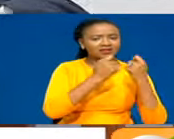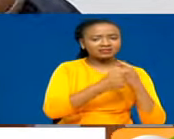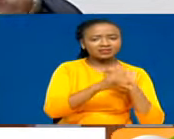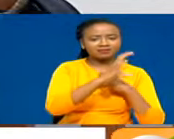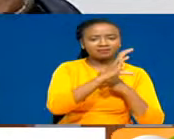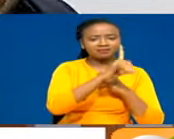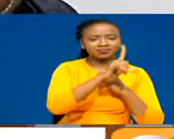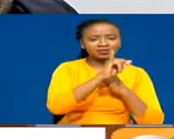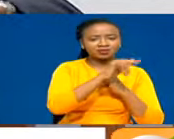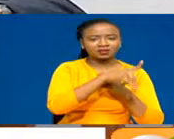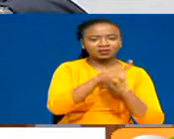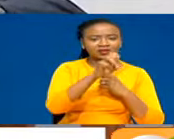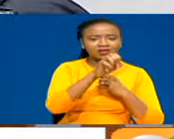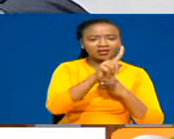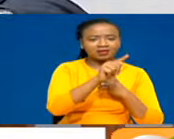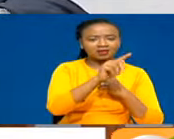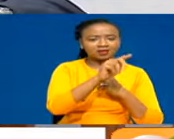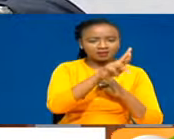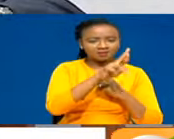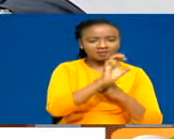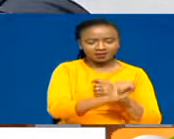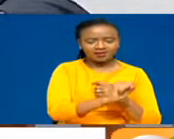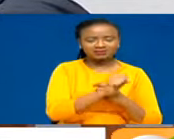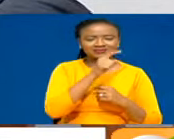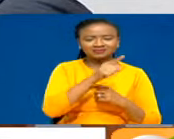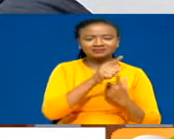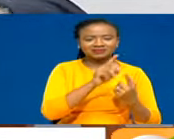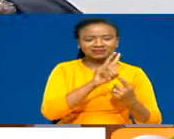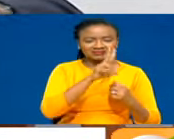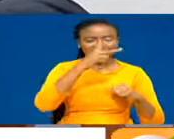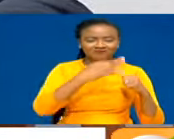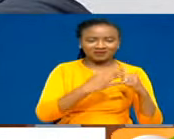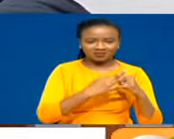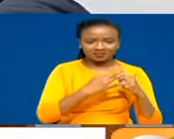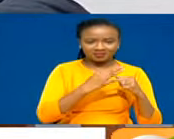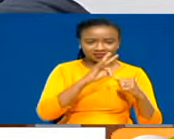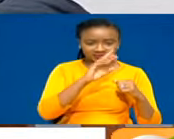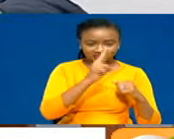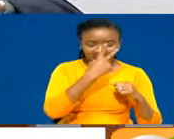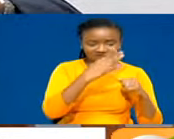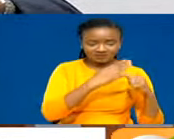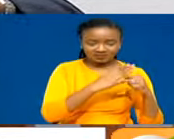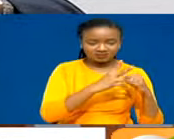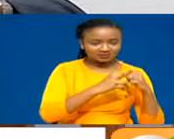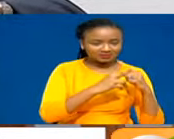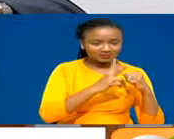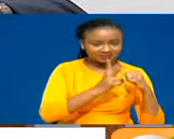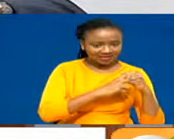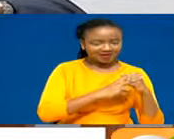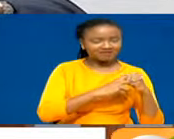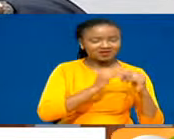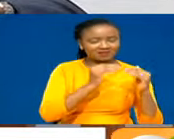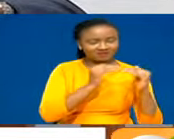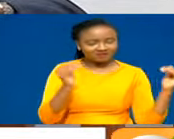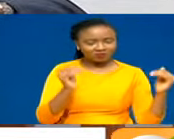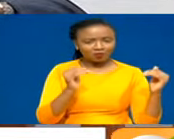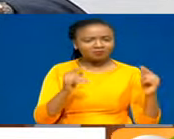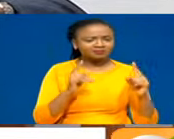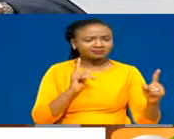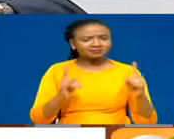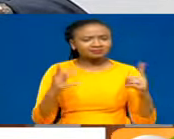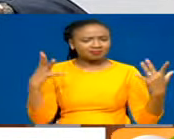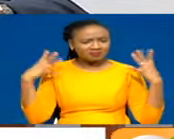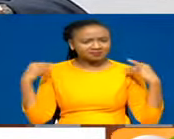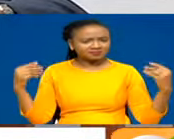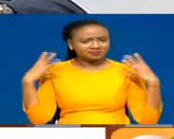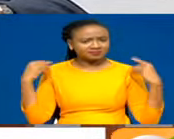7th floor. I'd work out every morning very early at 5 o'clock in the morning. I did not know that Kawhi Leonard